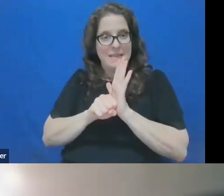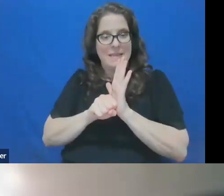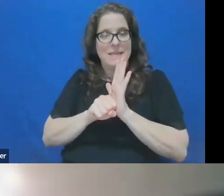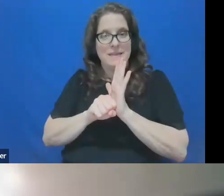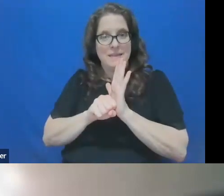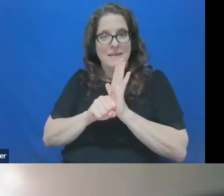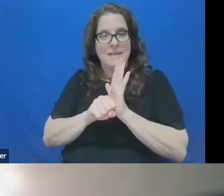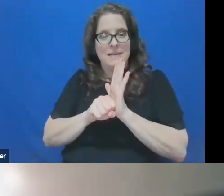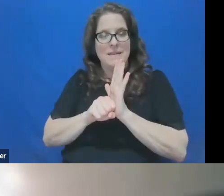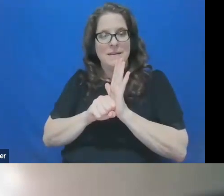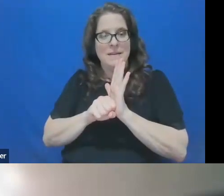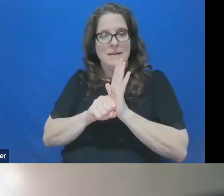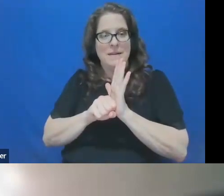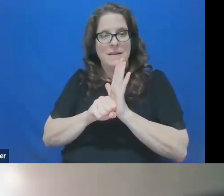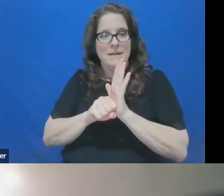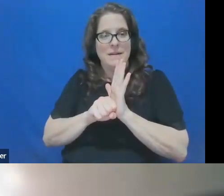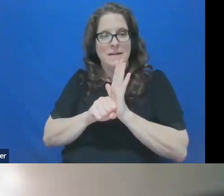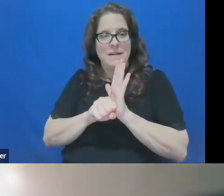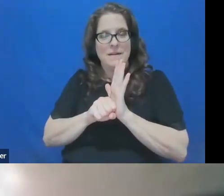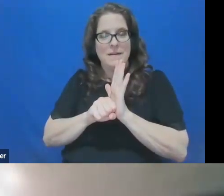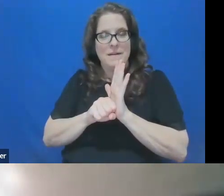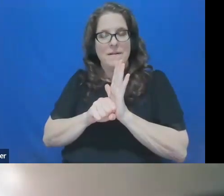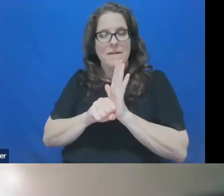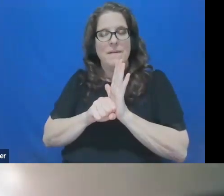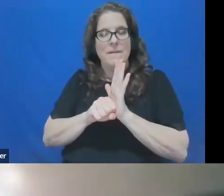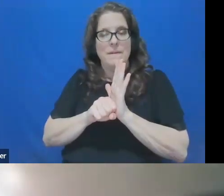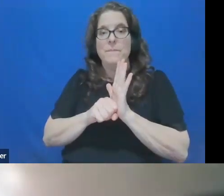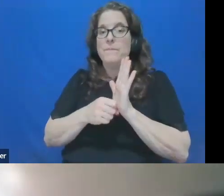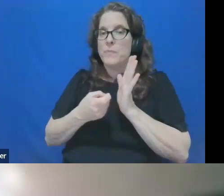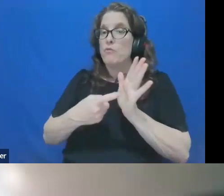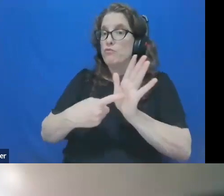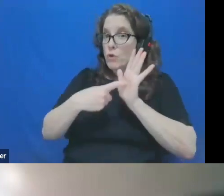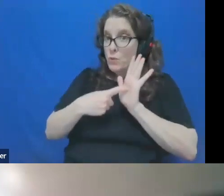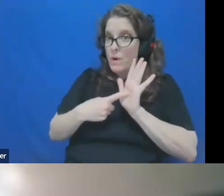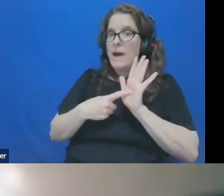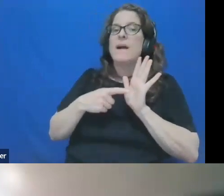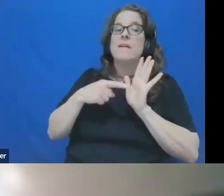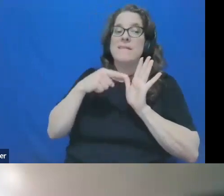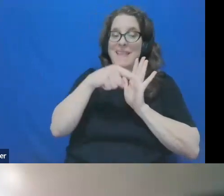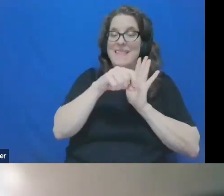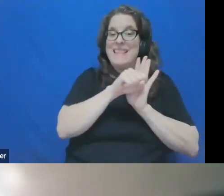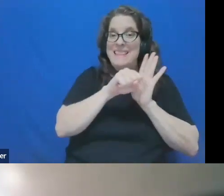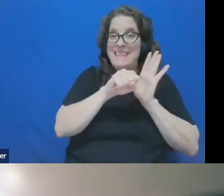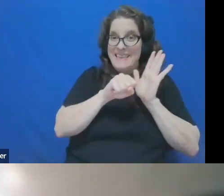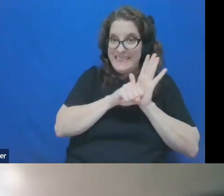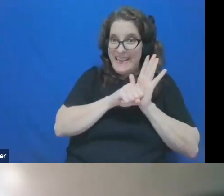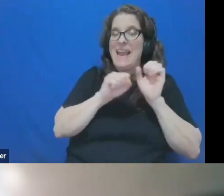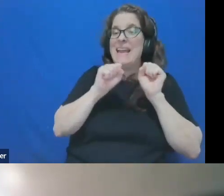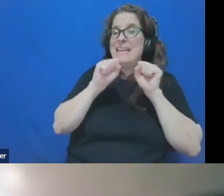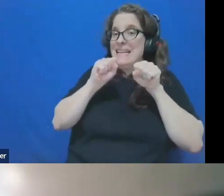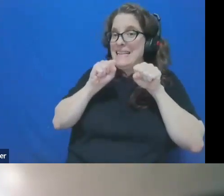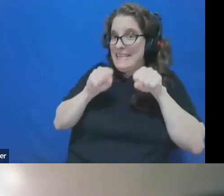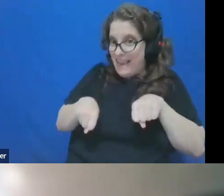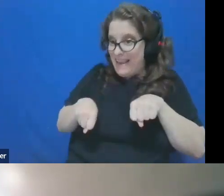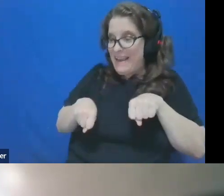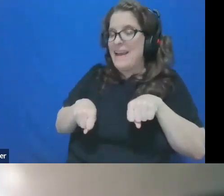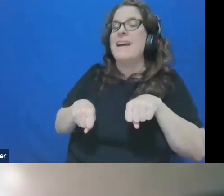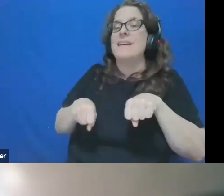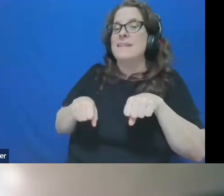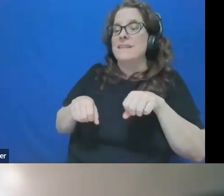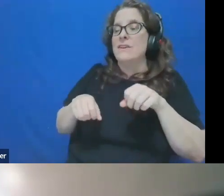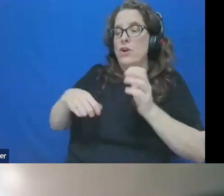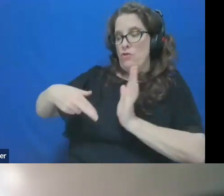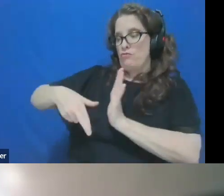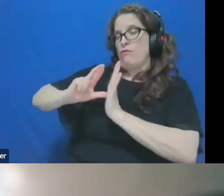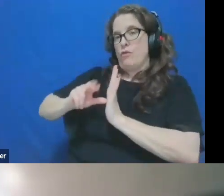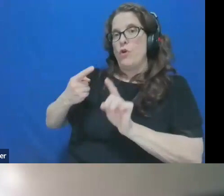to review the trust document before it's executed. because those are Medicaid payback trusts. So it has to